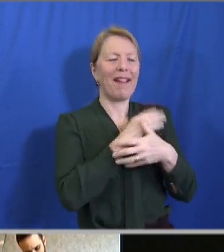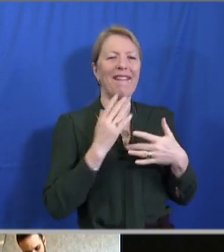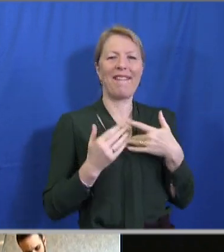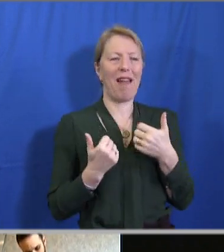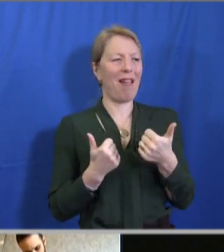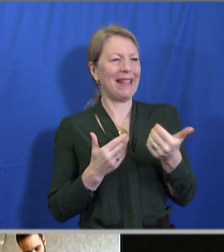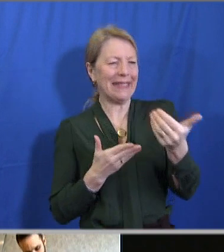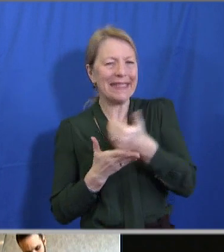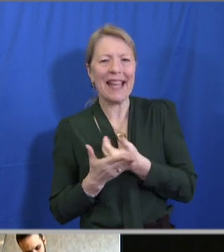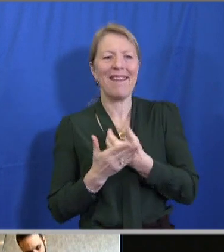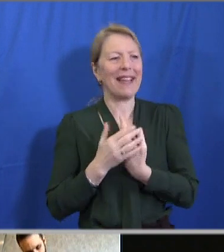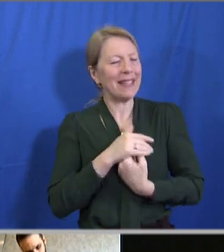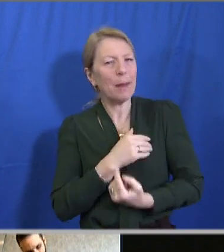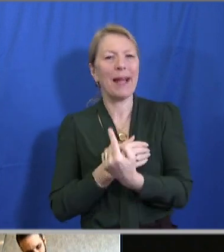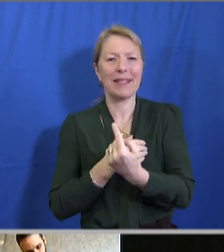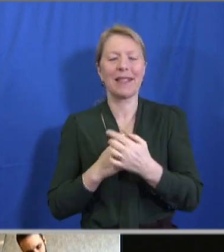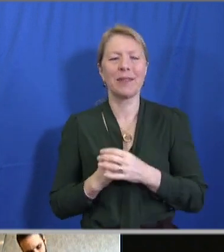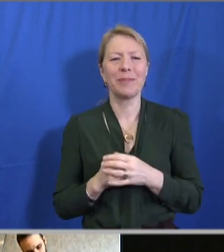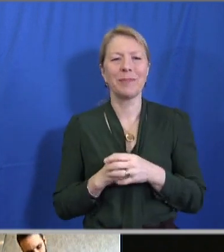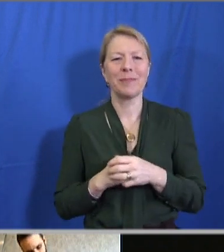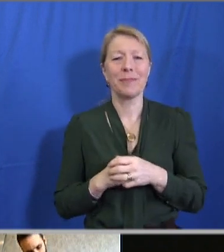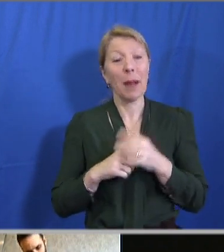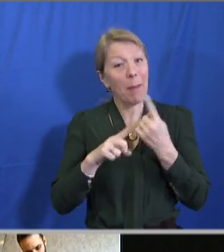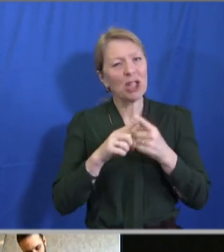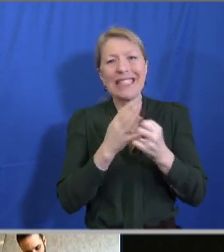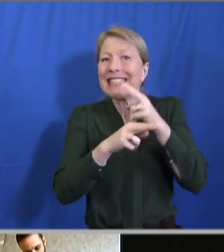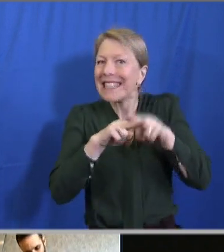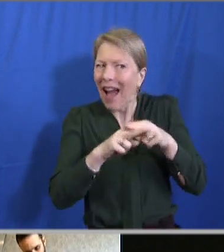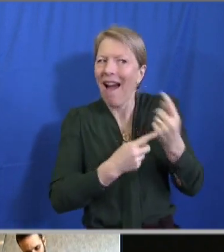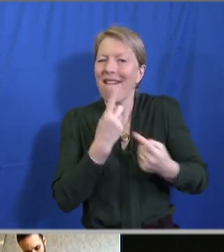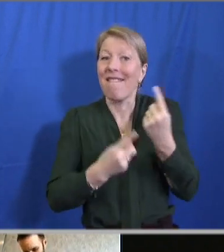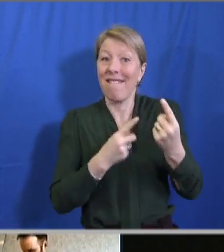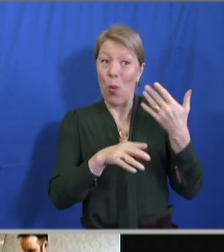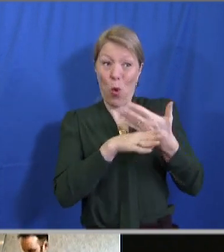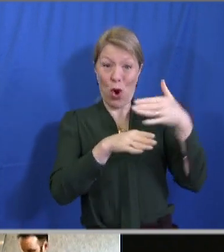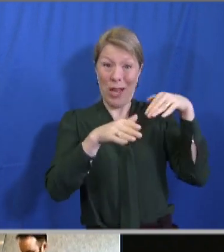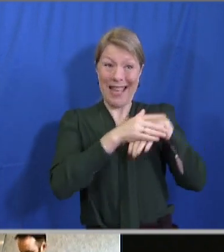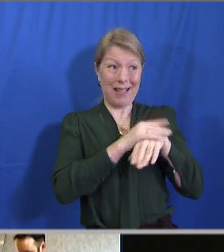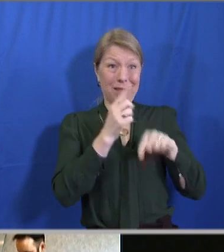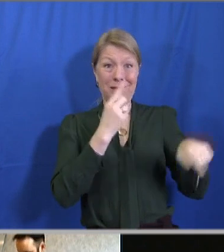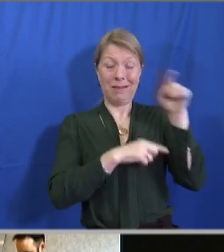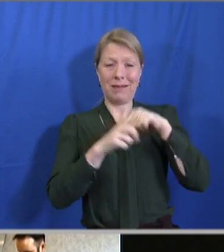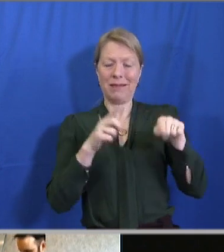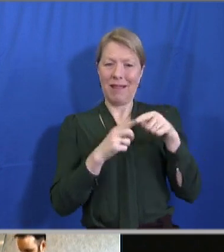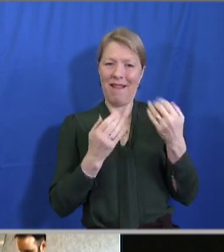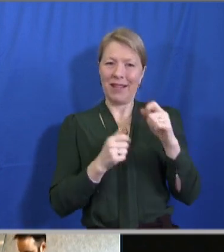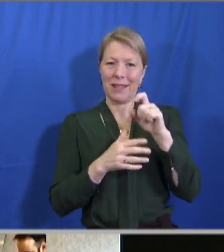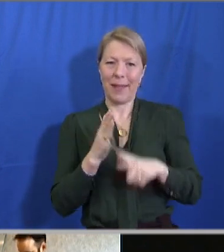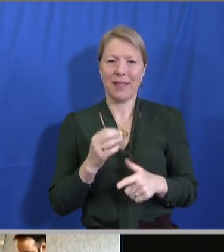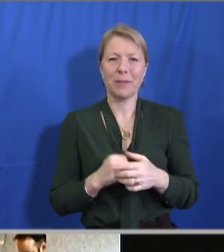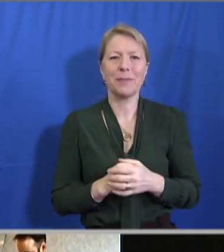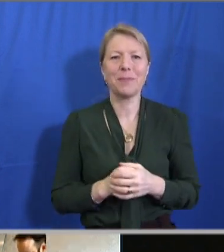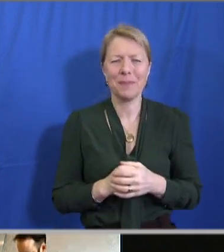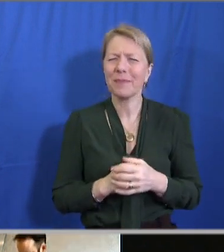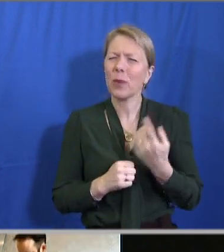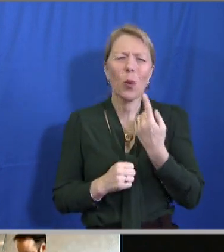disability. And this has really just been a brief overview of the work to date within the health service and beyond, as we